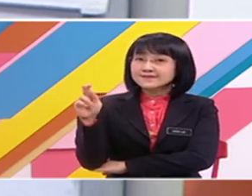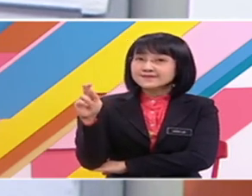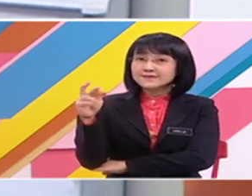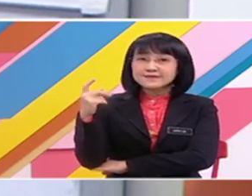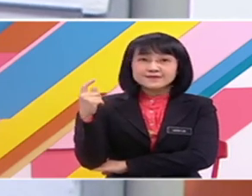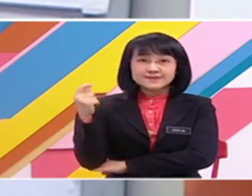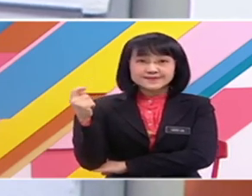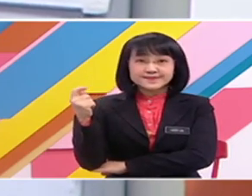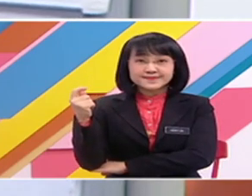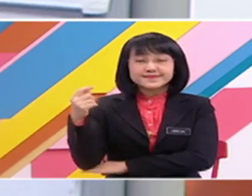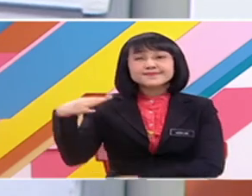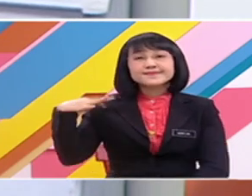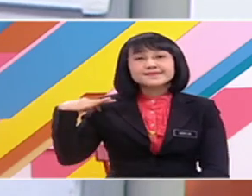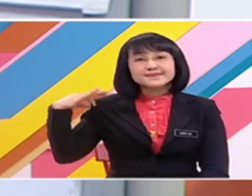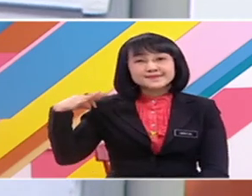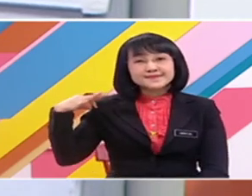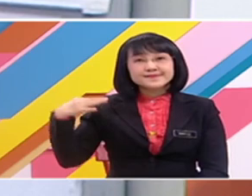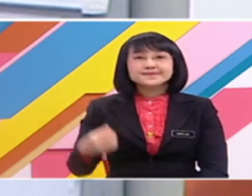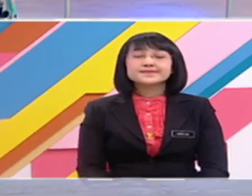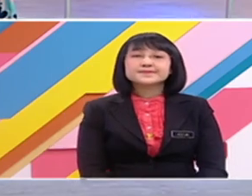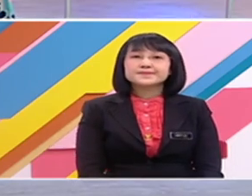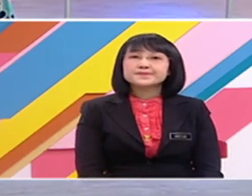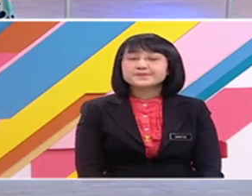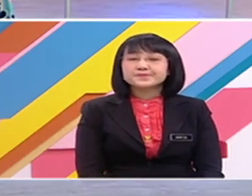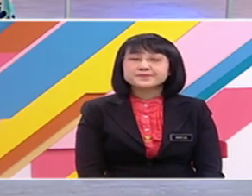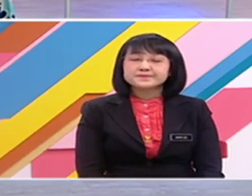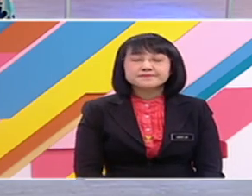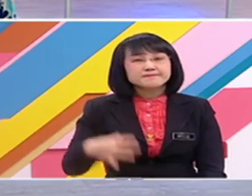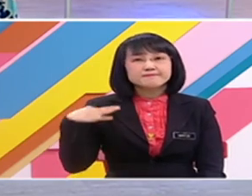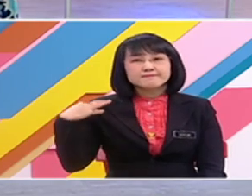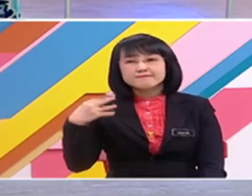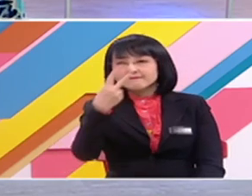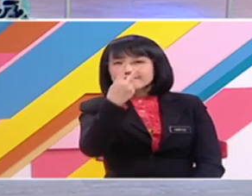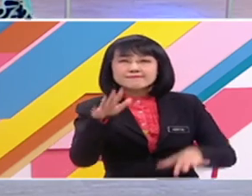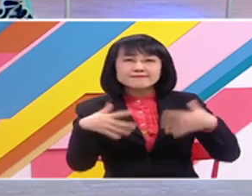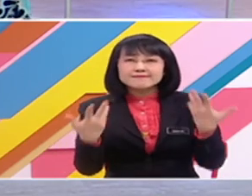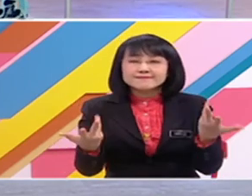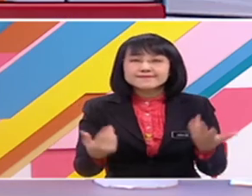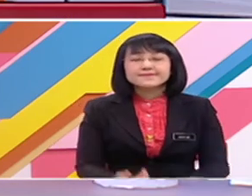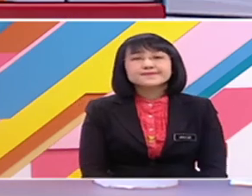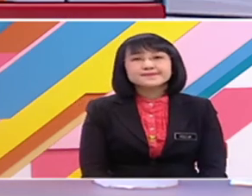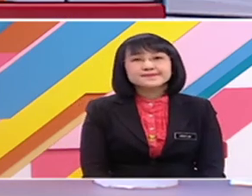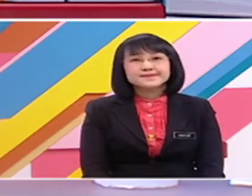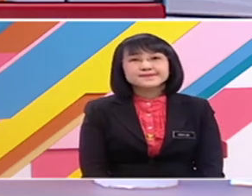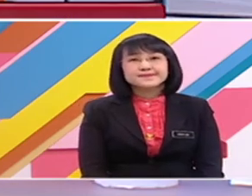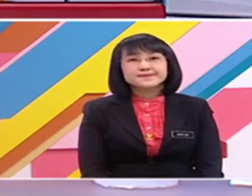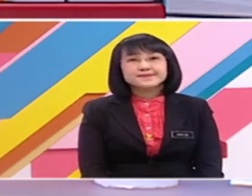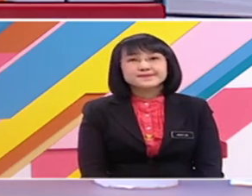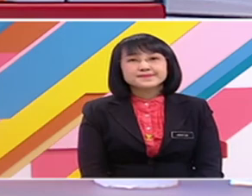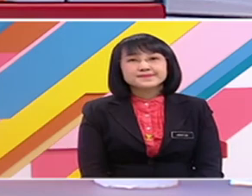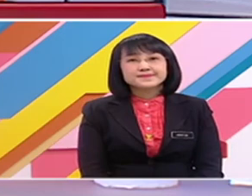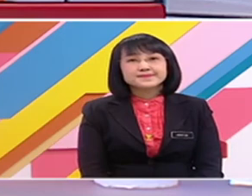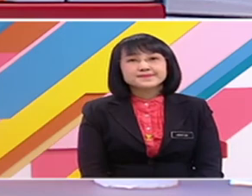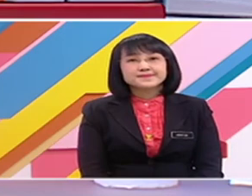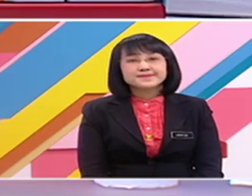S-H-I-R-T. Shirt. Shirt. Okay. Fika, what is the features of shirt? Okay, this is very